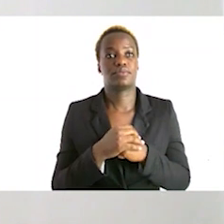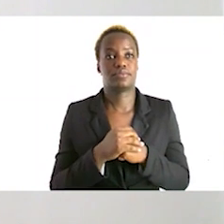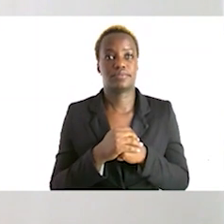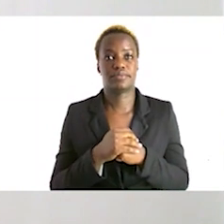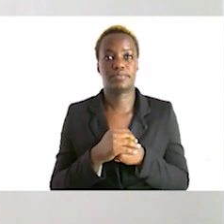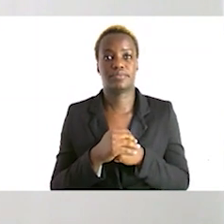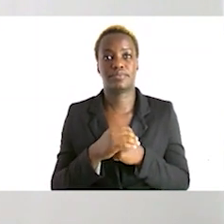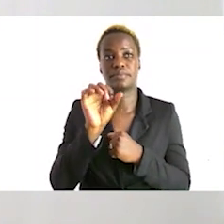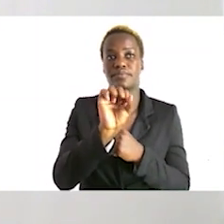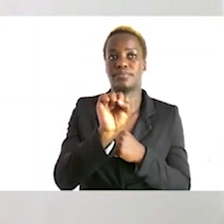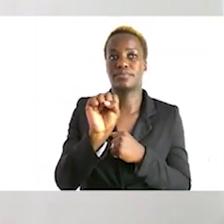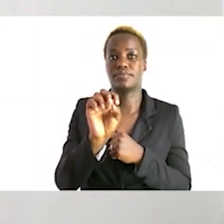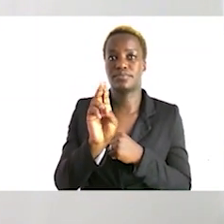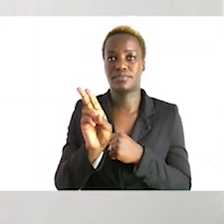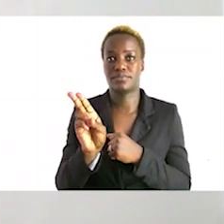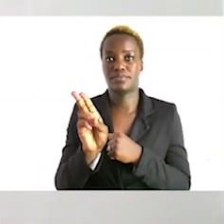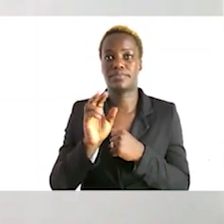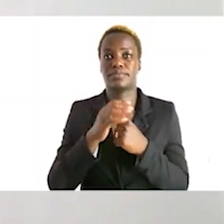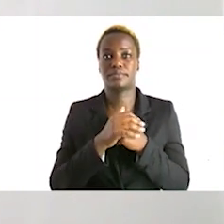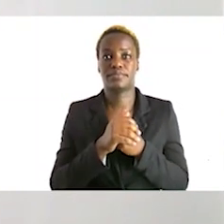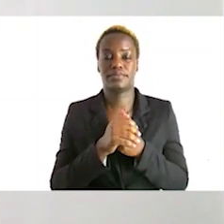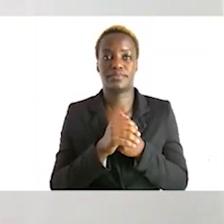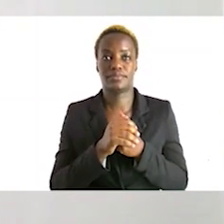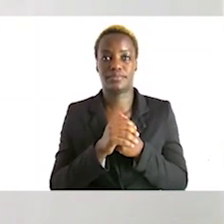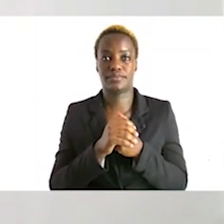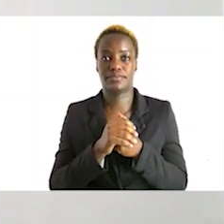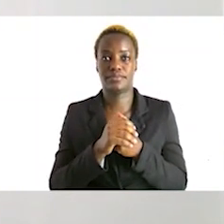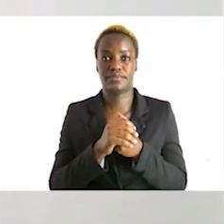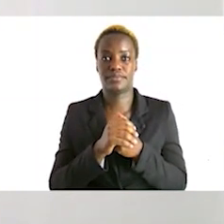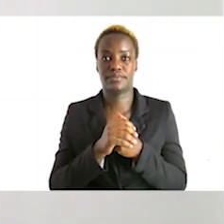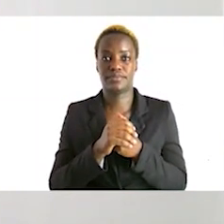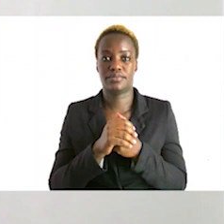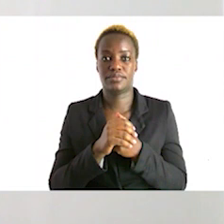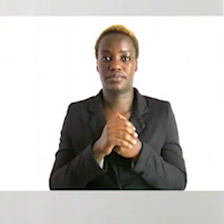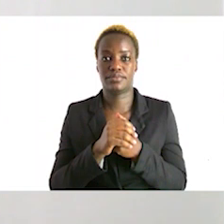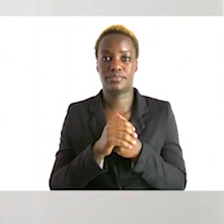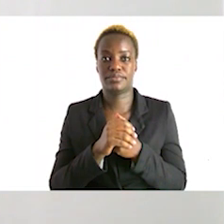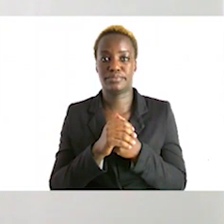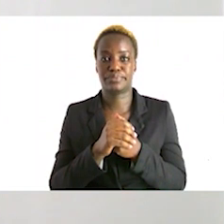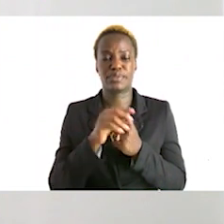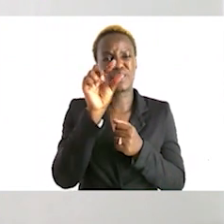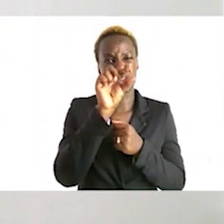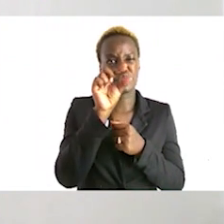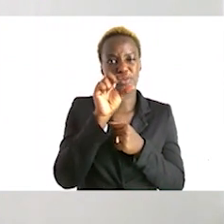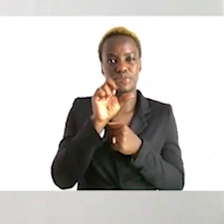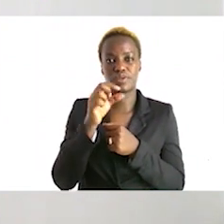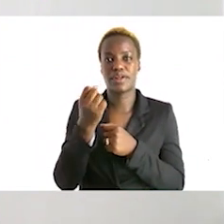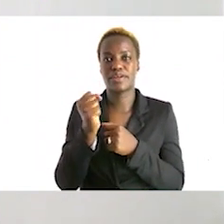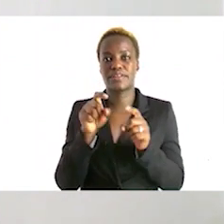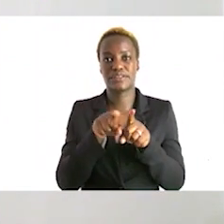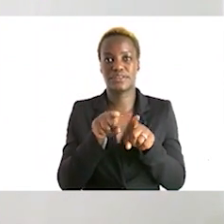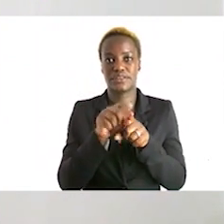mouth. Shh. That is how you pronounce the sh sound. And so I have few words here with the sh sound, like